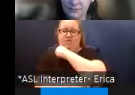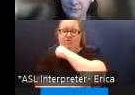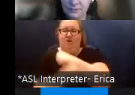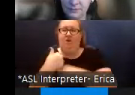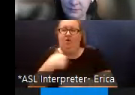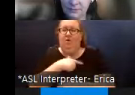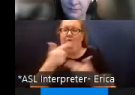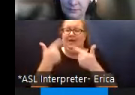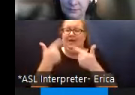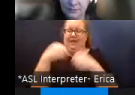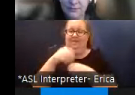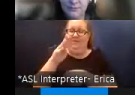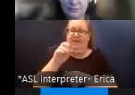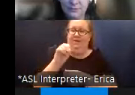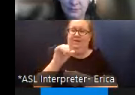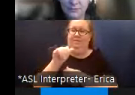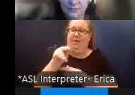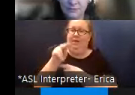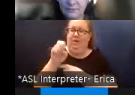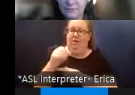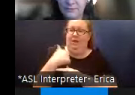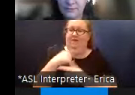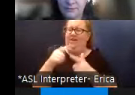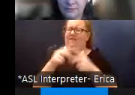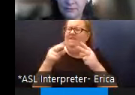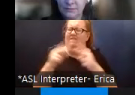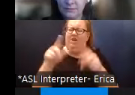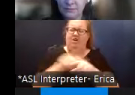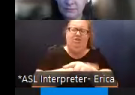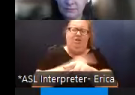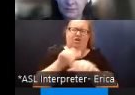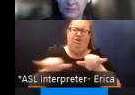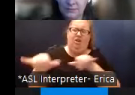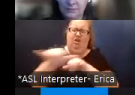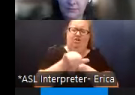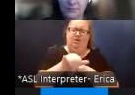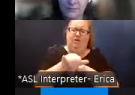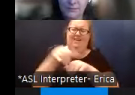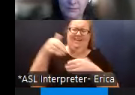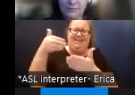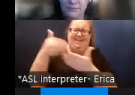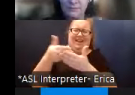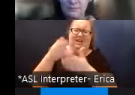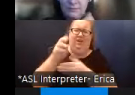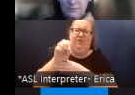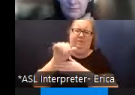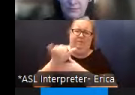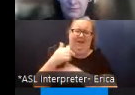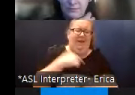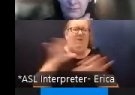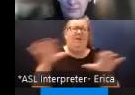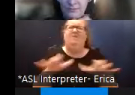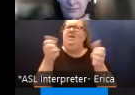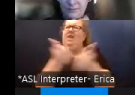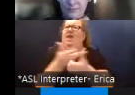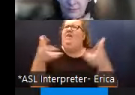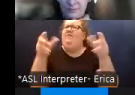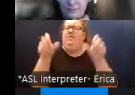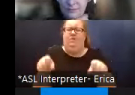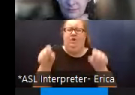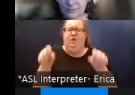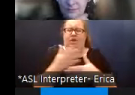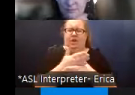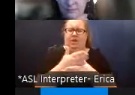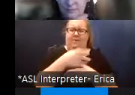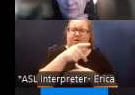live in Bayonne and we have a very long yard. We're down by the bay. And we've done everything we could between